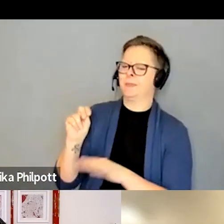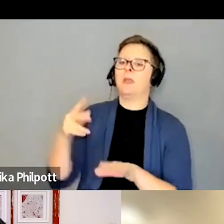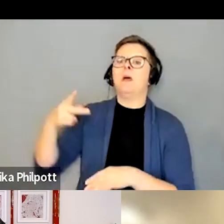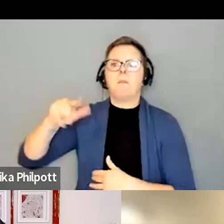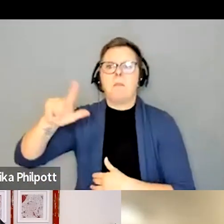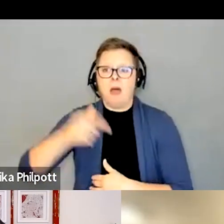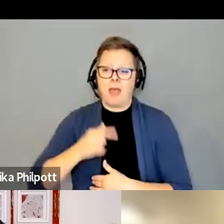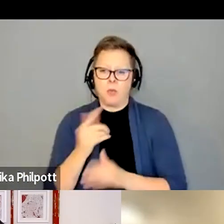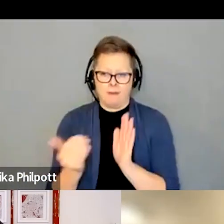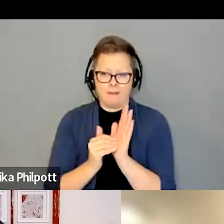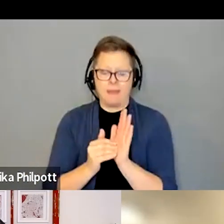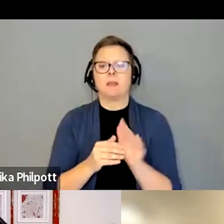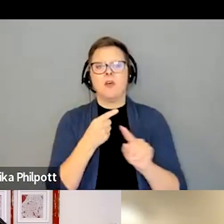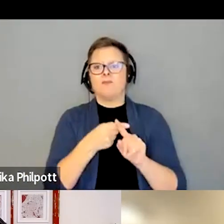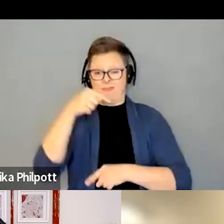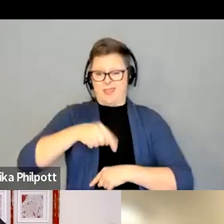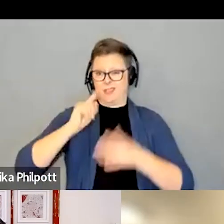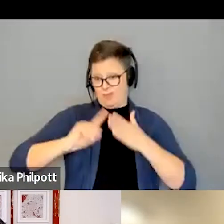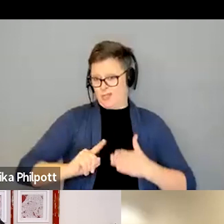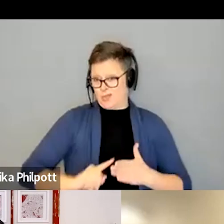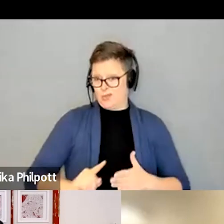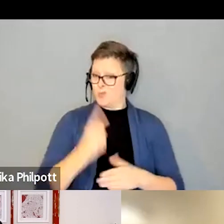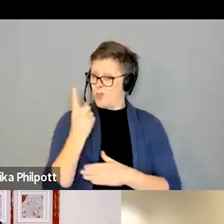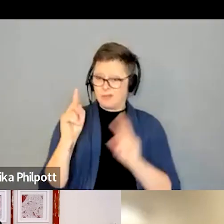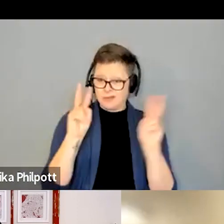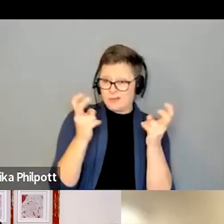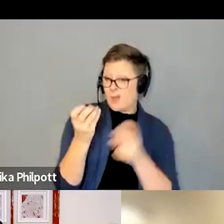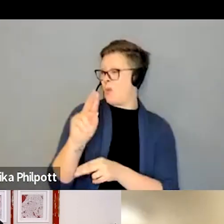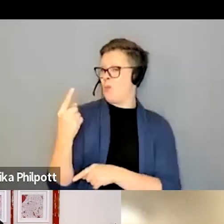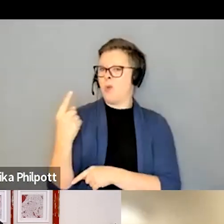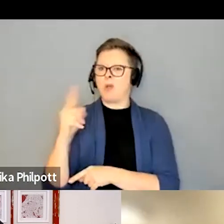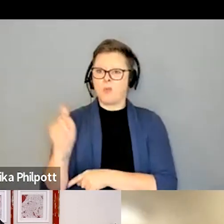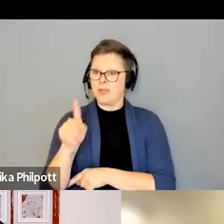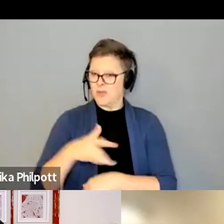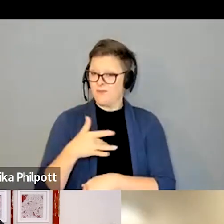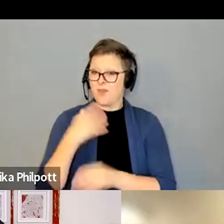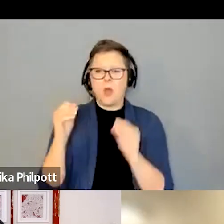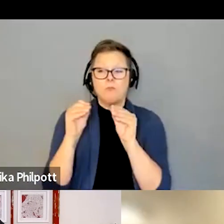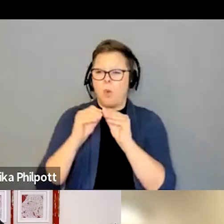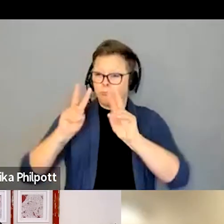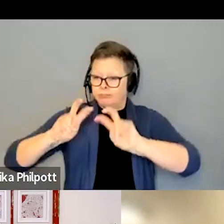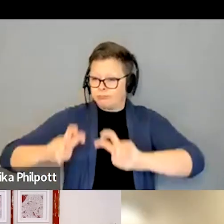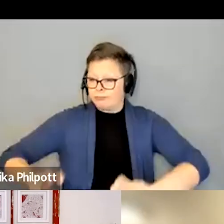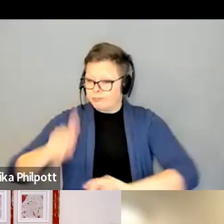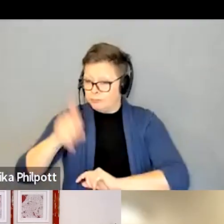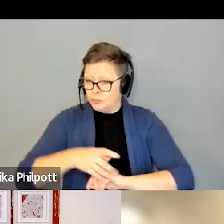question. Given the insights from this study, is there a topic area or question that you think deserves future